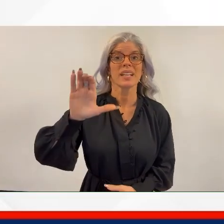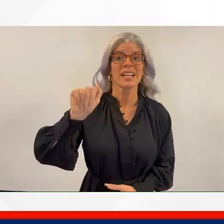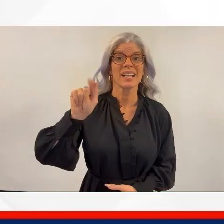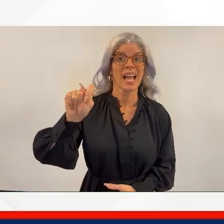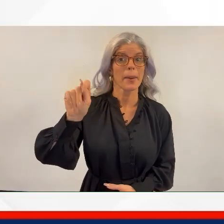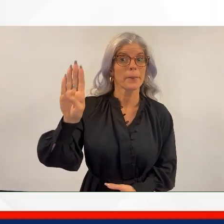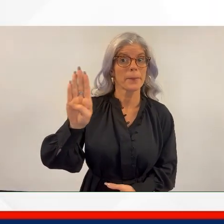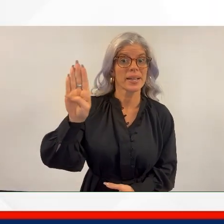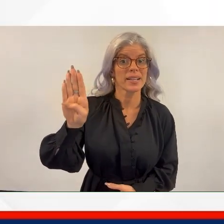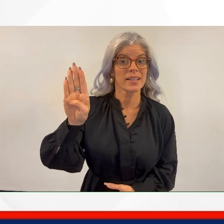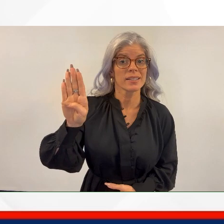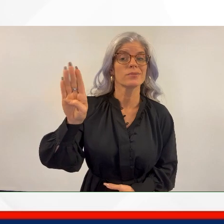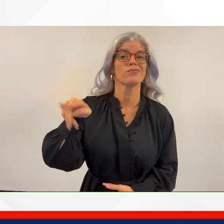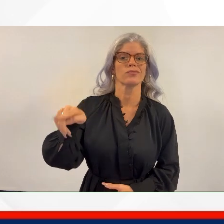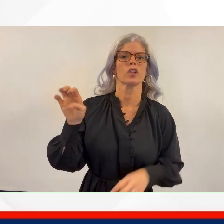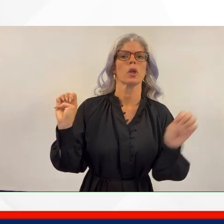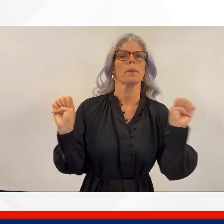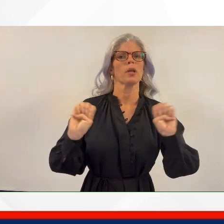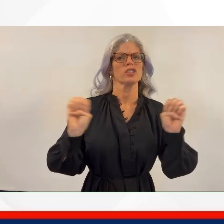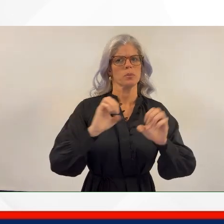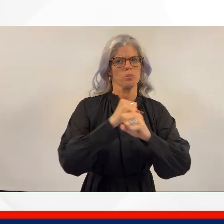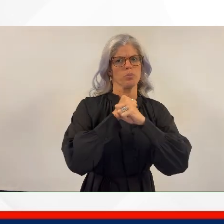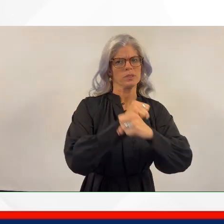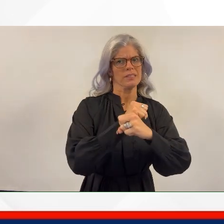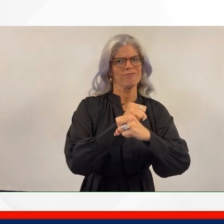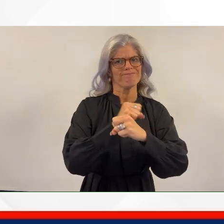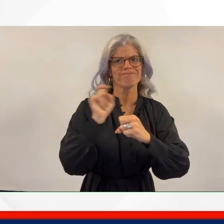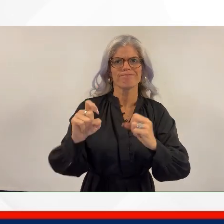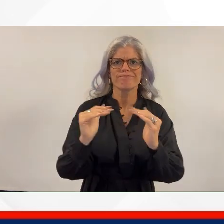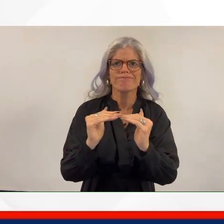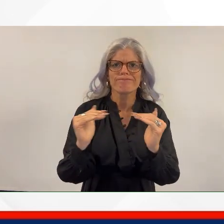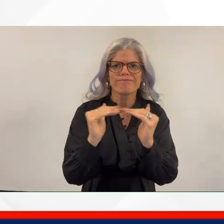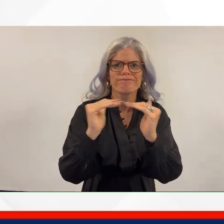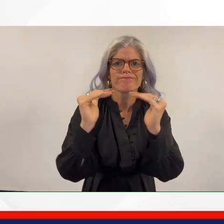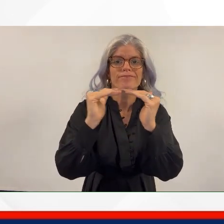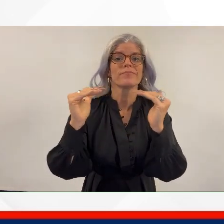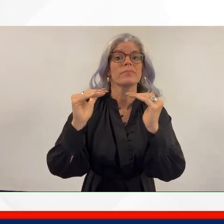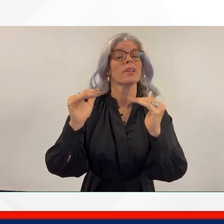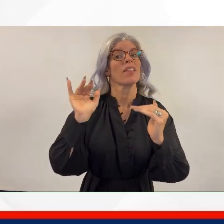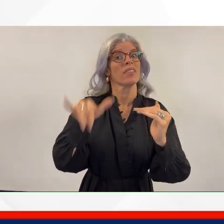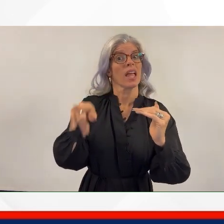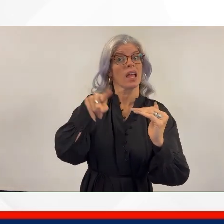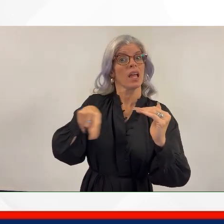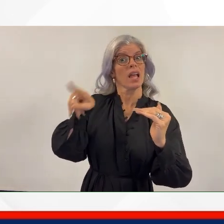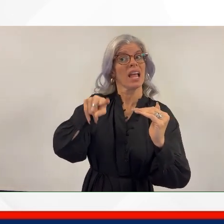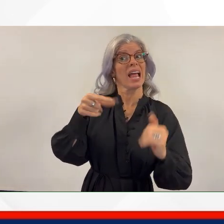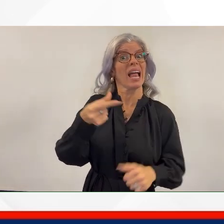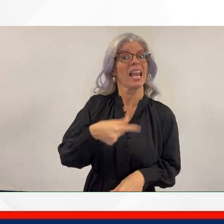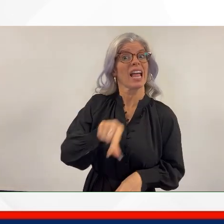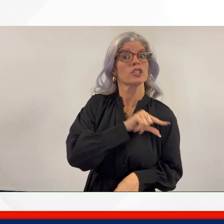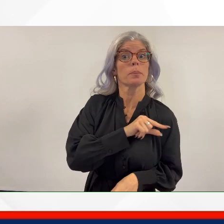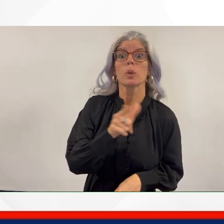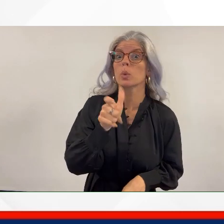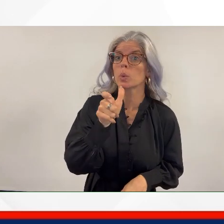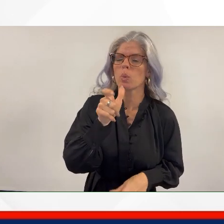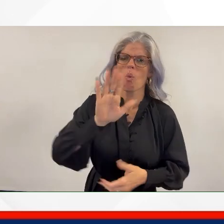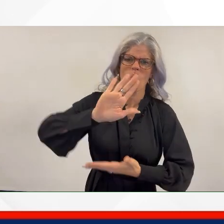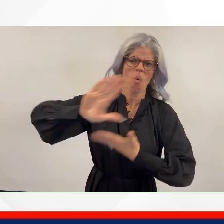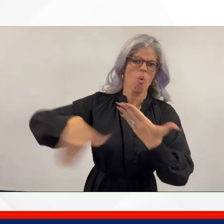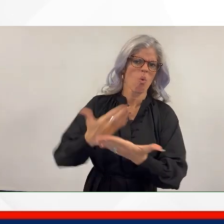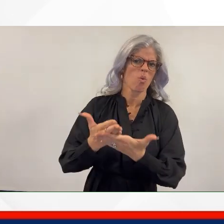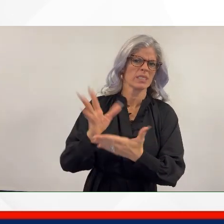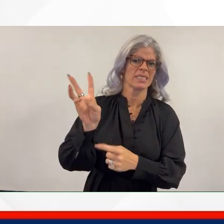All 67 counties have been declared for Category B, emergency protective measures, including direct federal assistance at